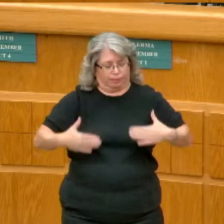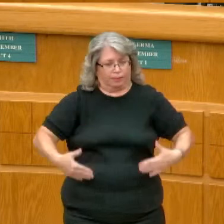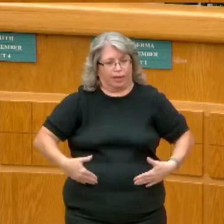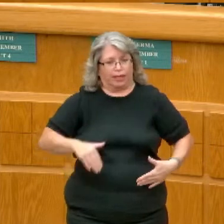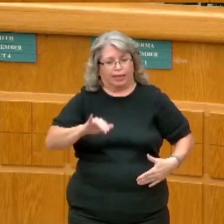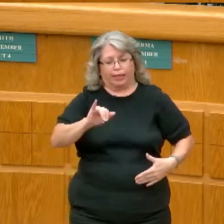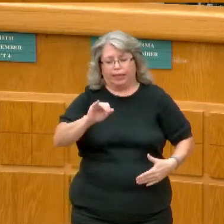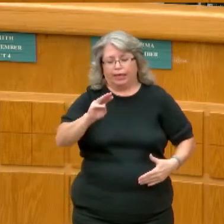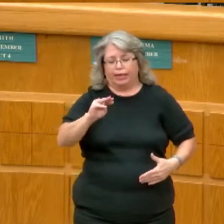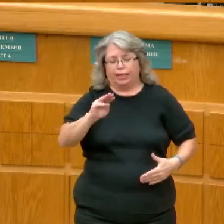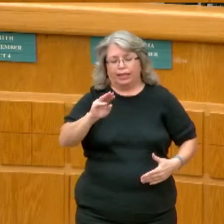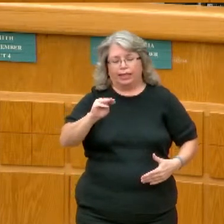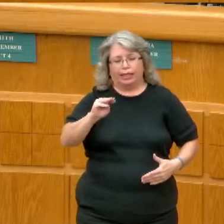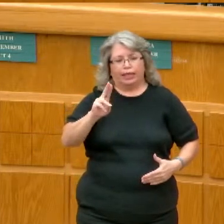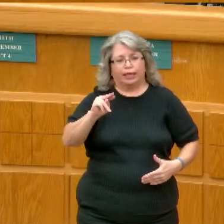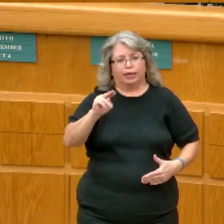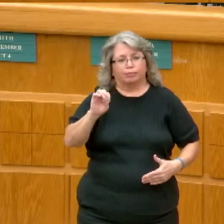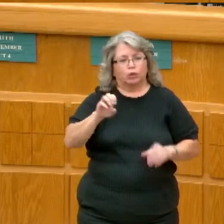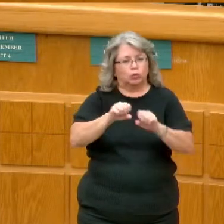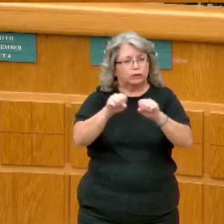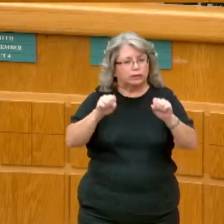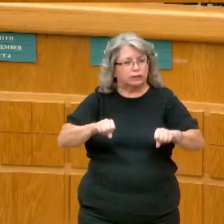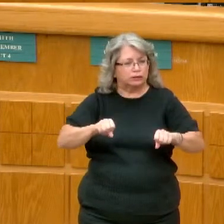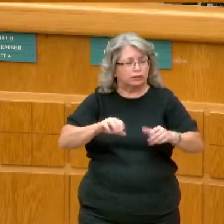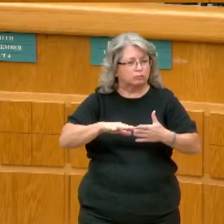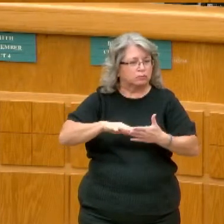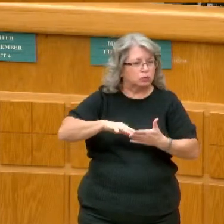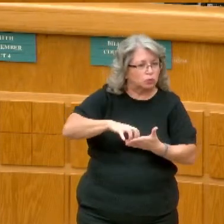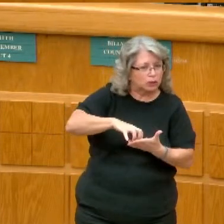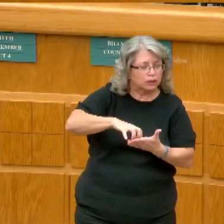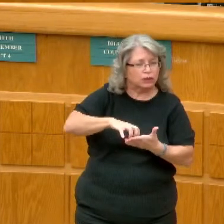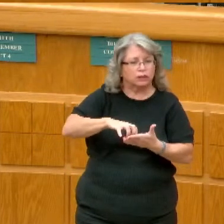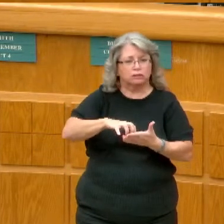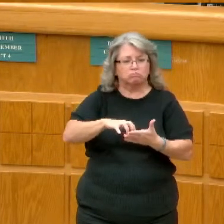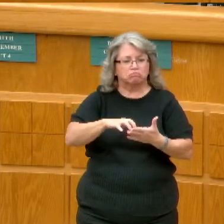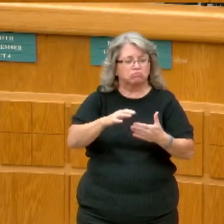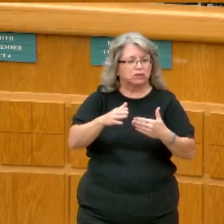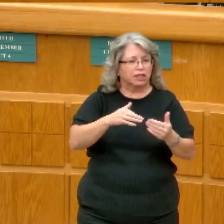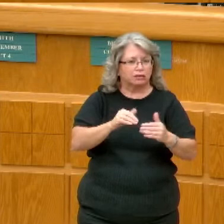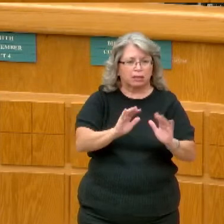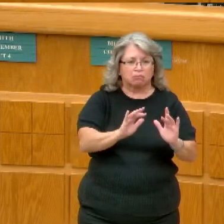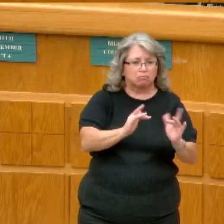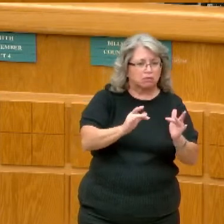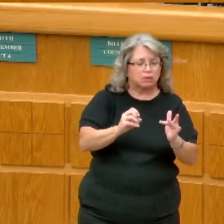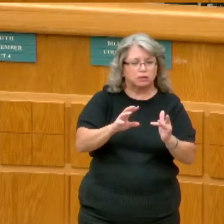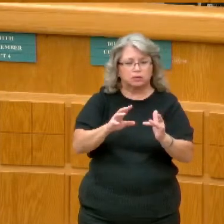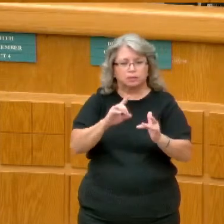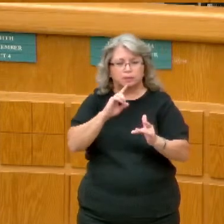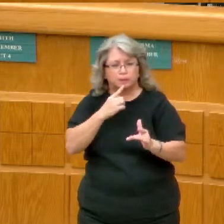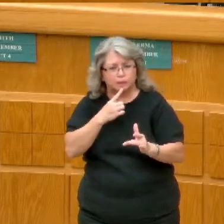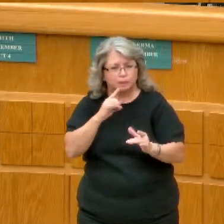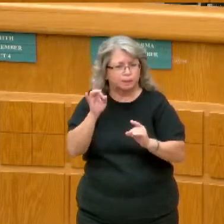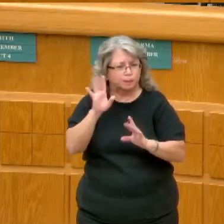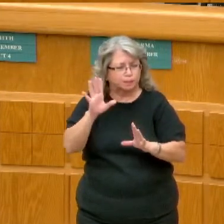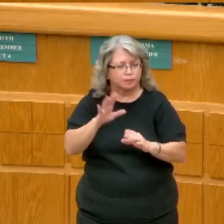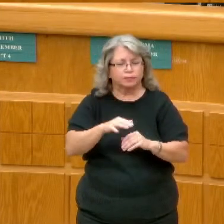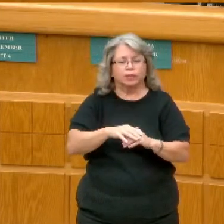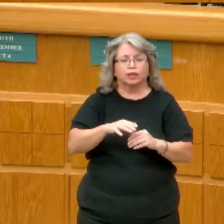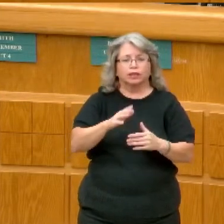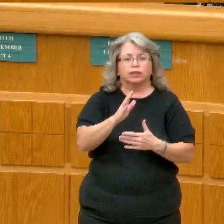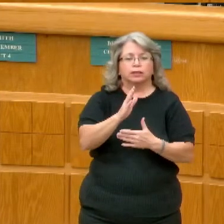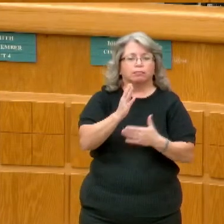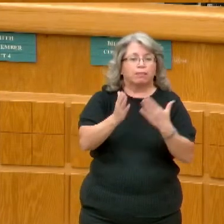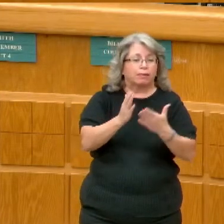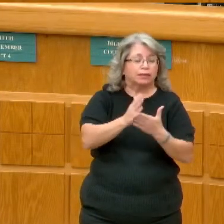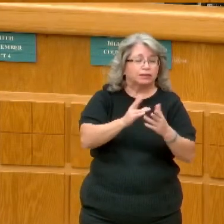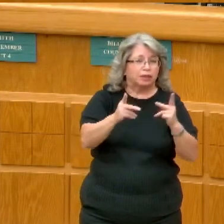it's moderately immunocompromised or severely immunocompromised, some of those individuals are people that have recently had an